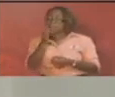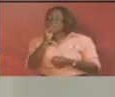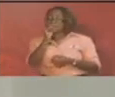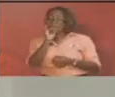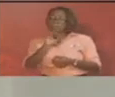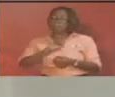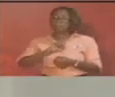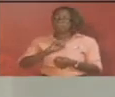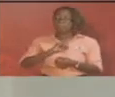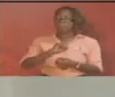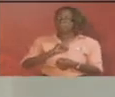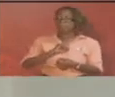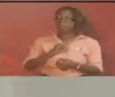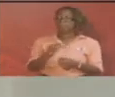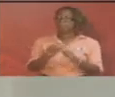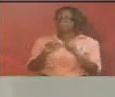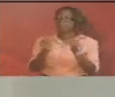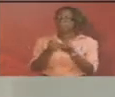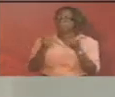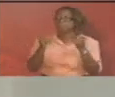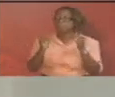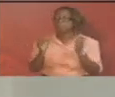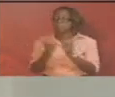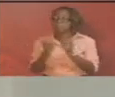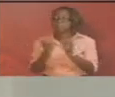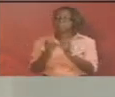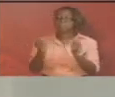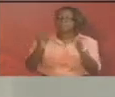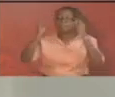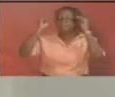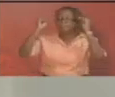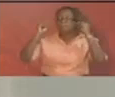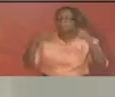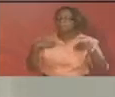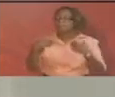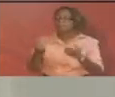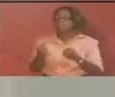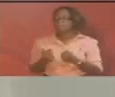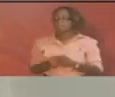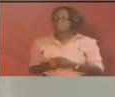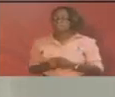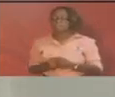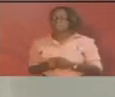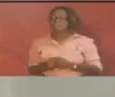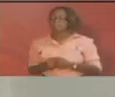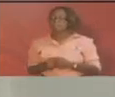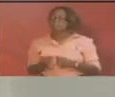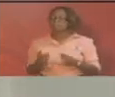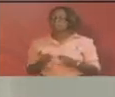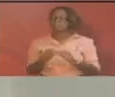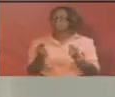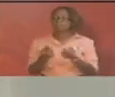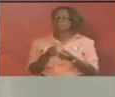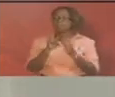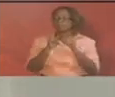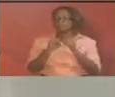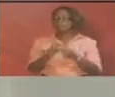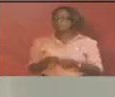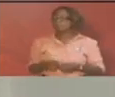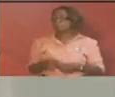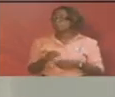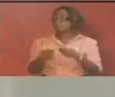they would have met with Ministry of Health officials, and I believe you might have been one of them that they met with, to seek out what they're calling